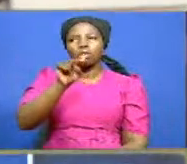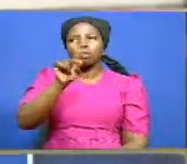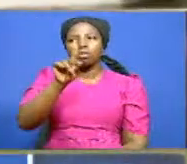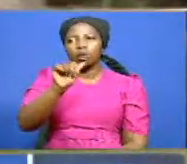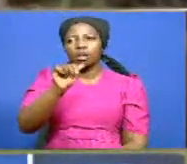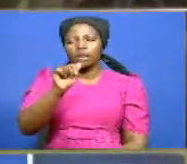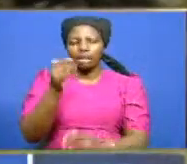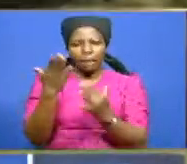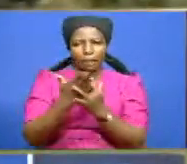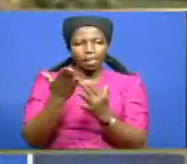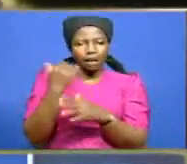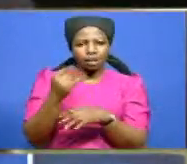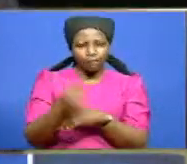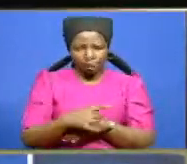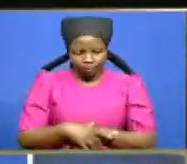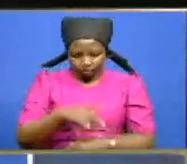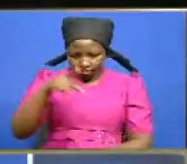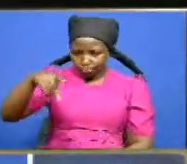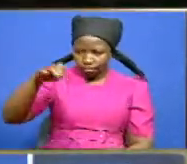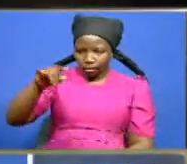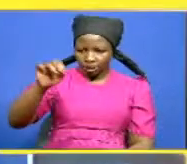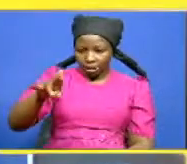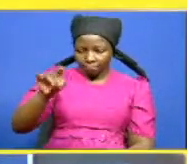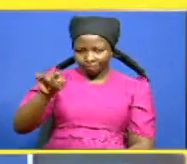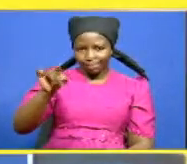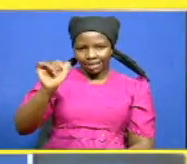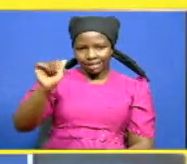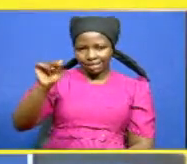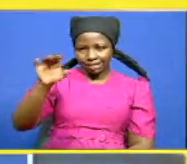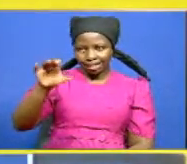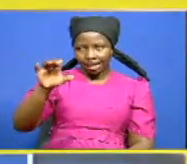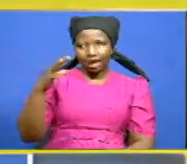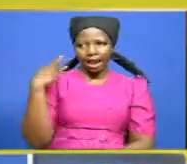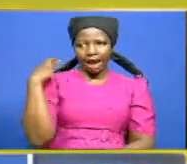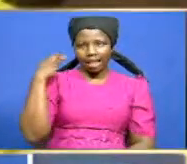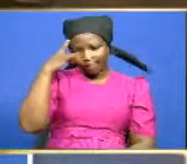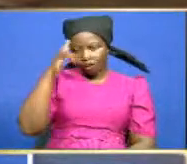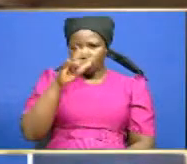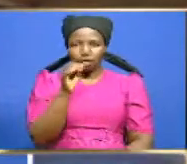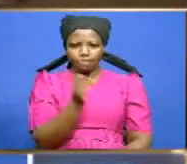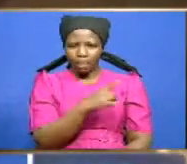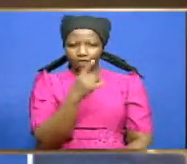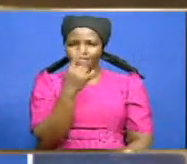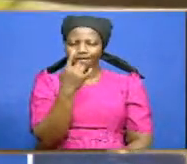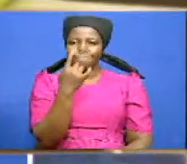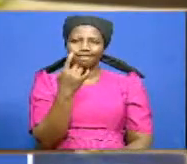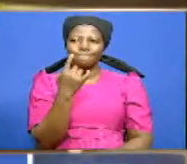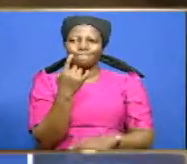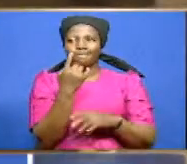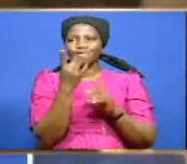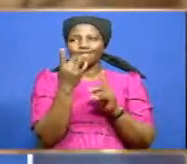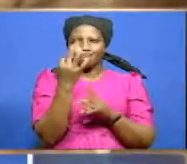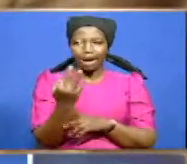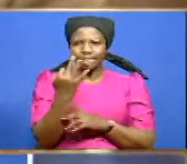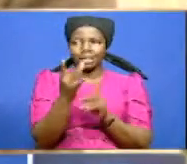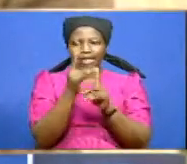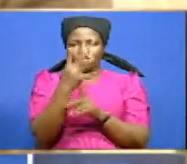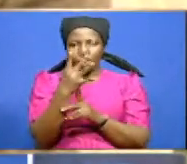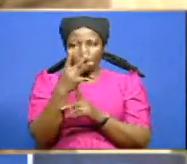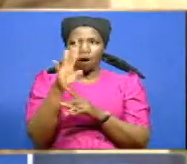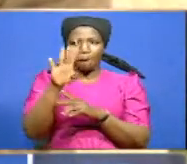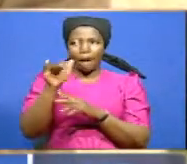Peter Oscar Nabulindo is the ANC candidate for the March 4th, 2021 Matungu by-election. Nabulindo was